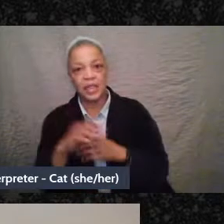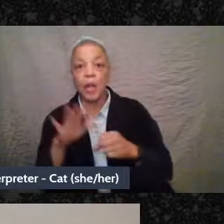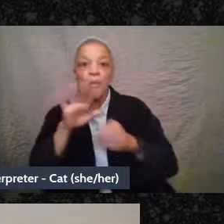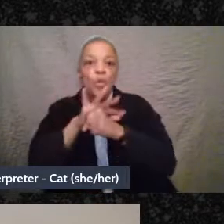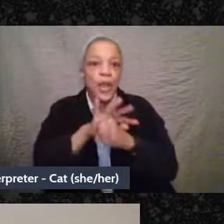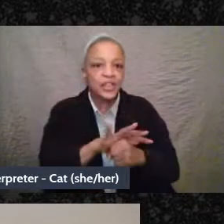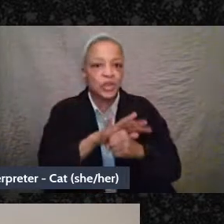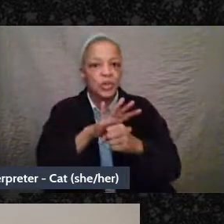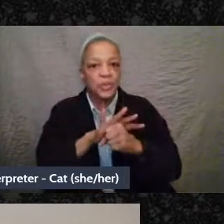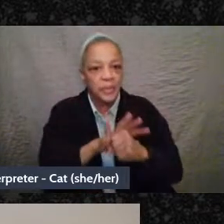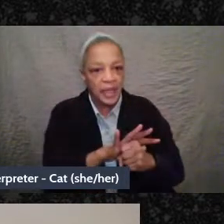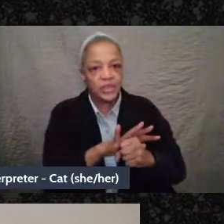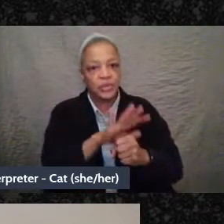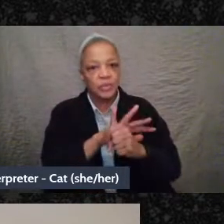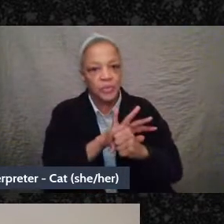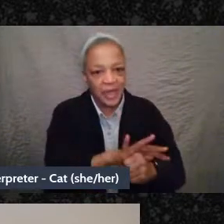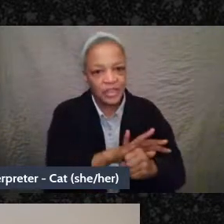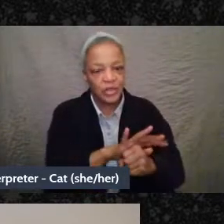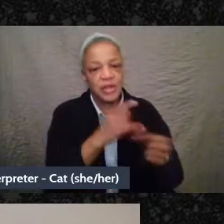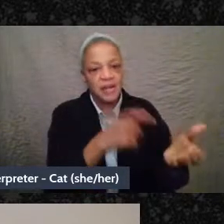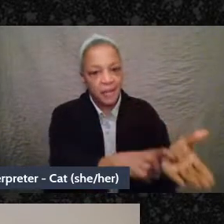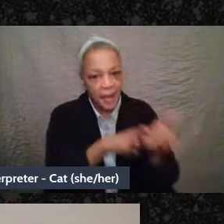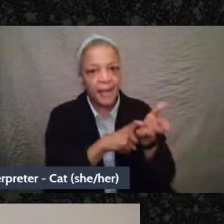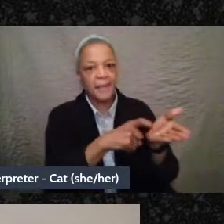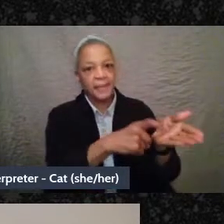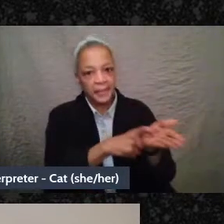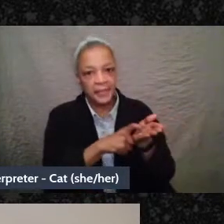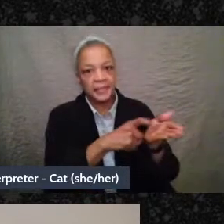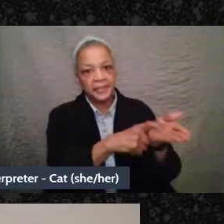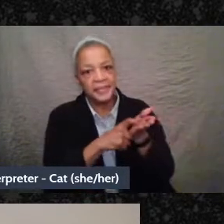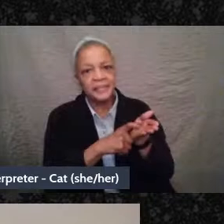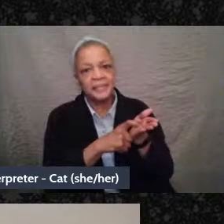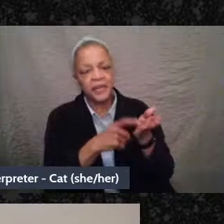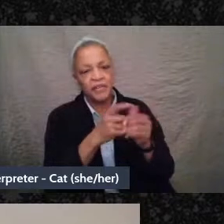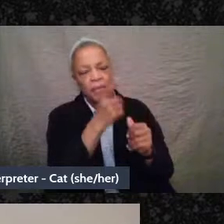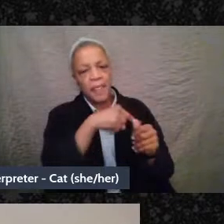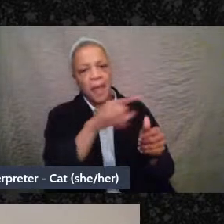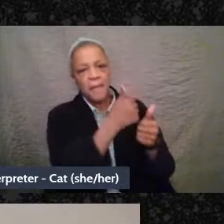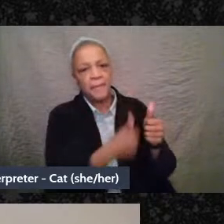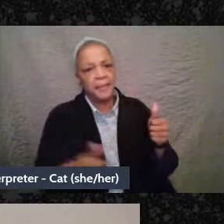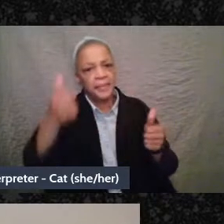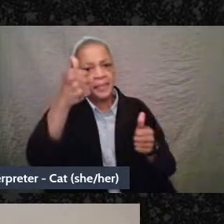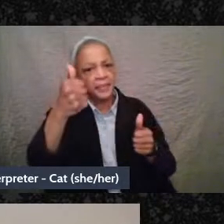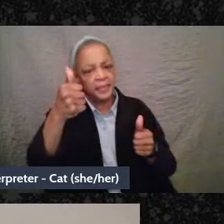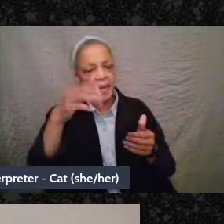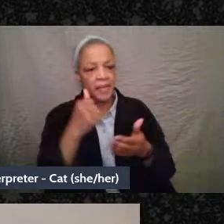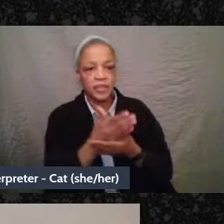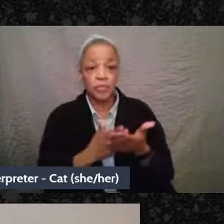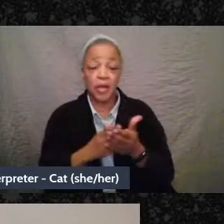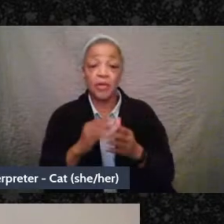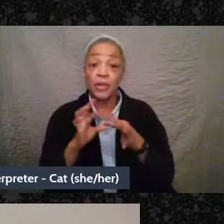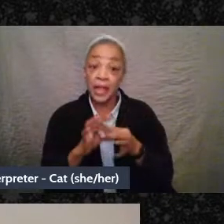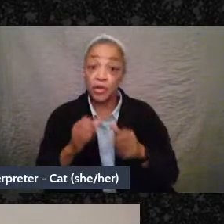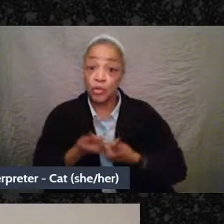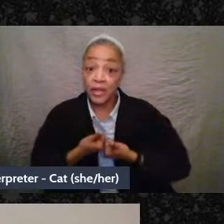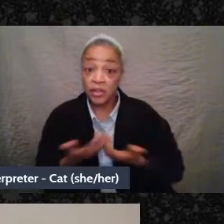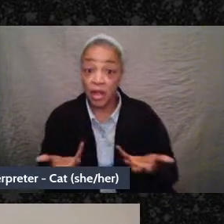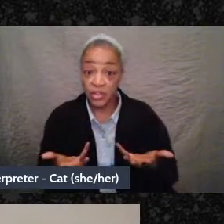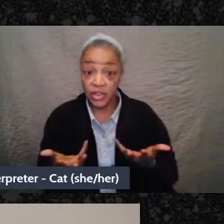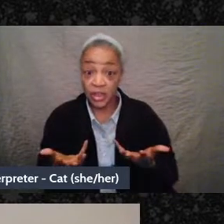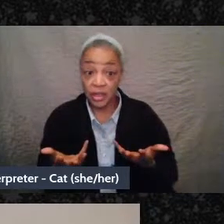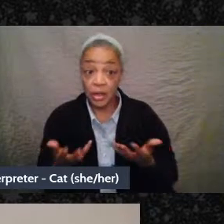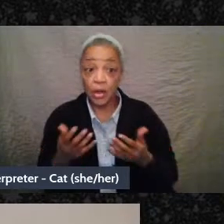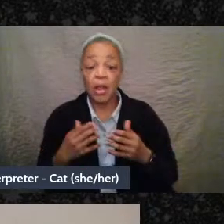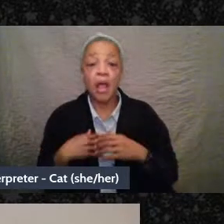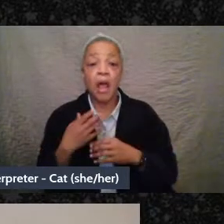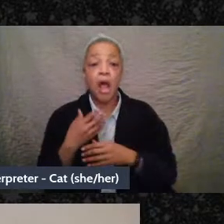is very demanding and really needs, like, I think it's like the piece around exhaustion. It's like our movements